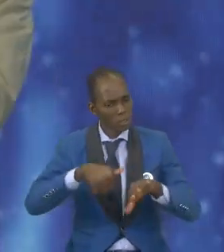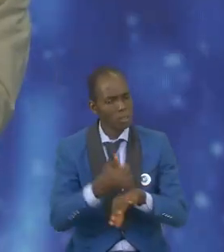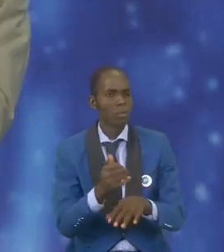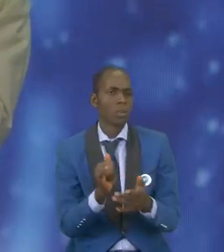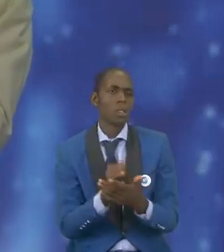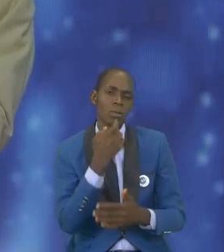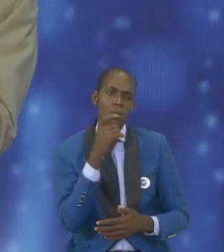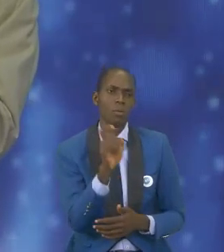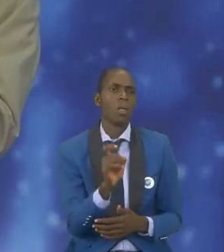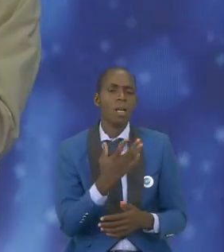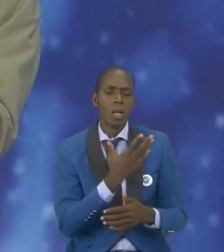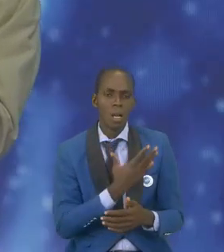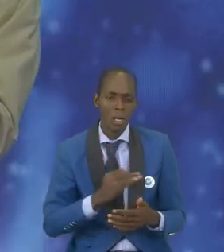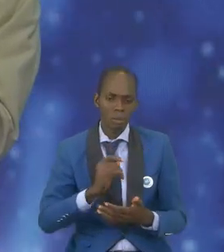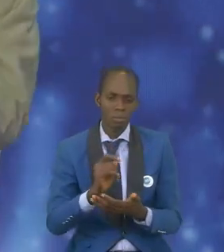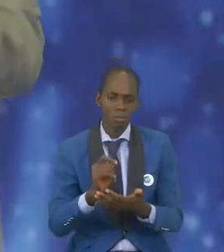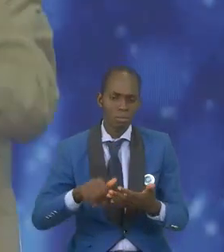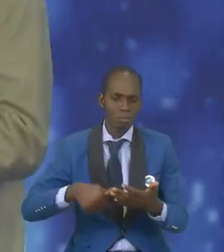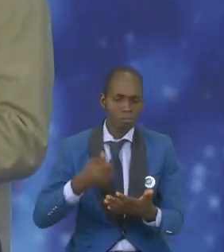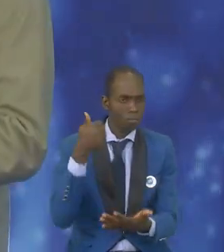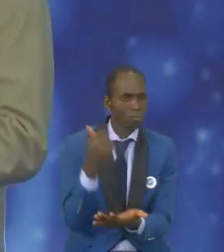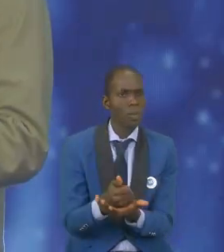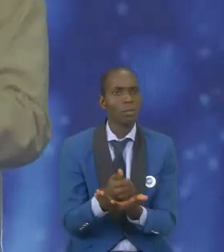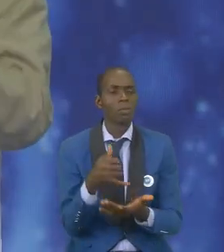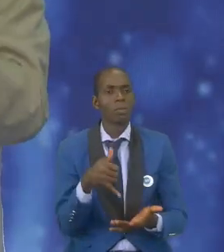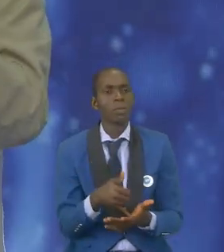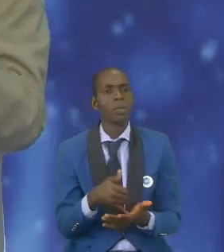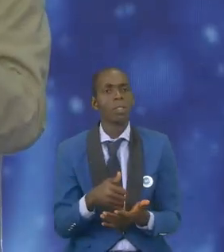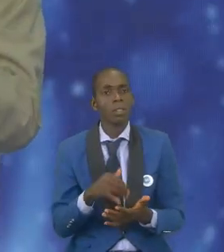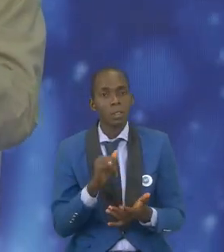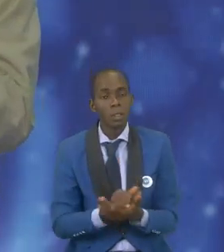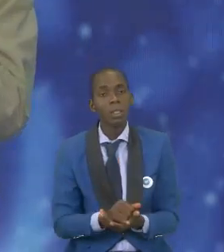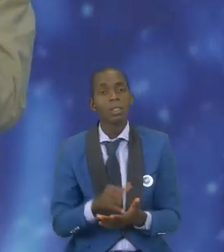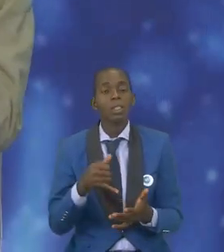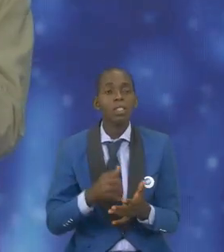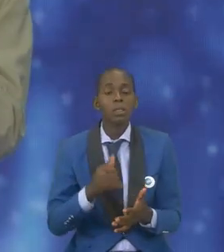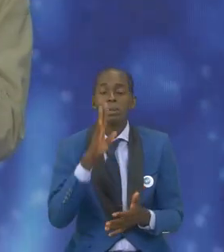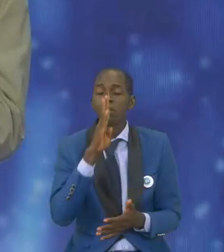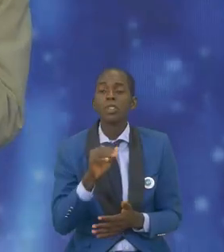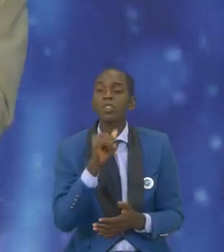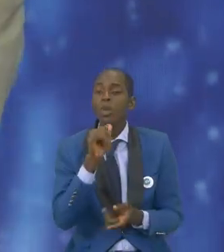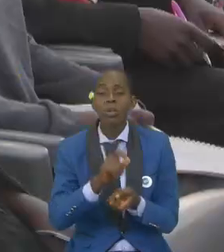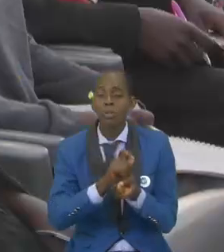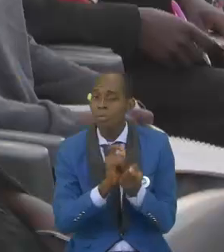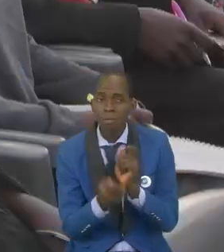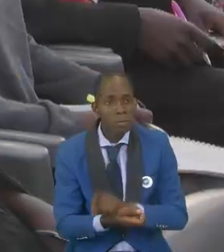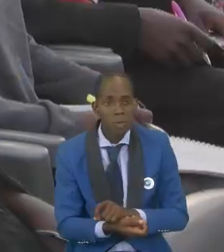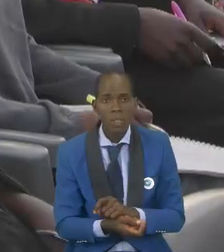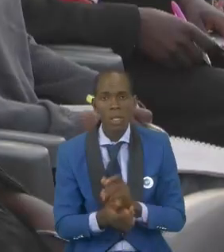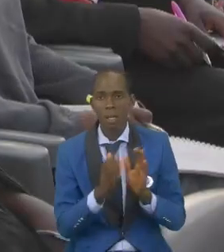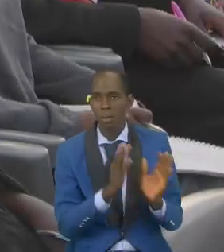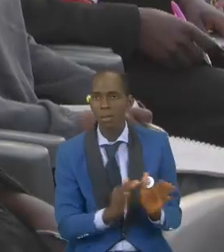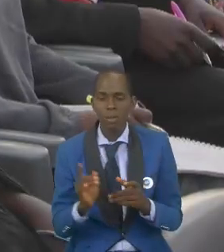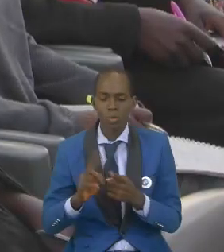and sign the writing that it be not changed according to the